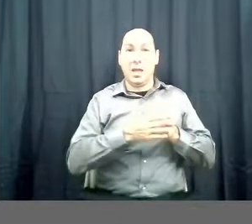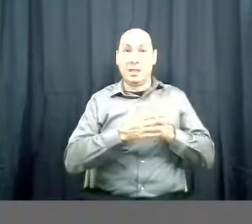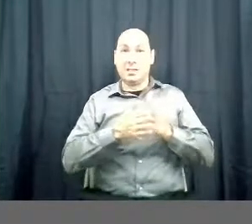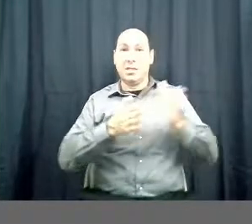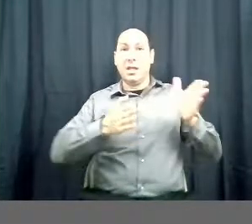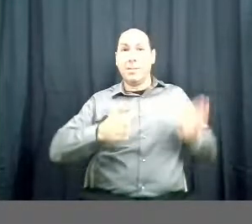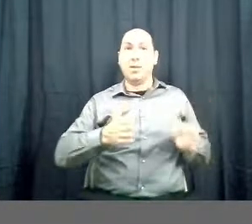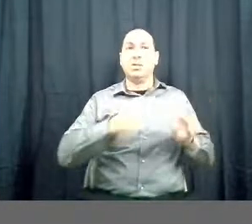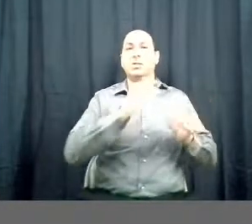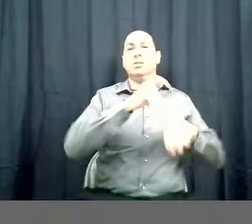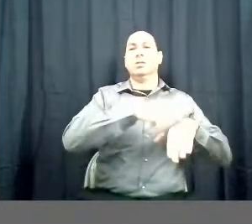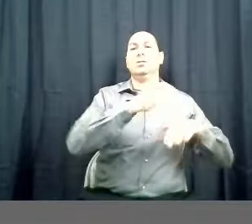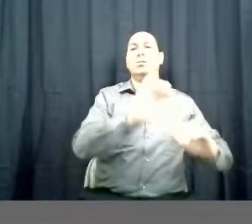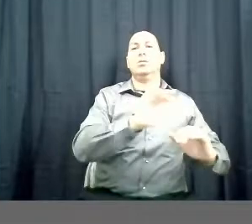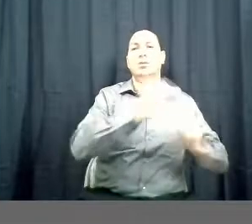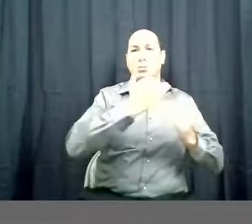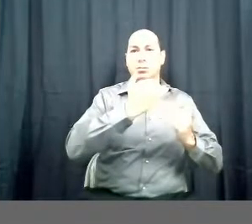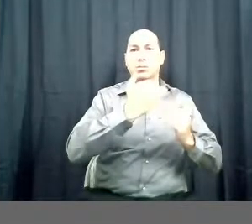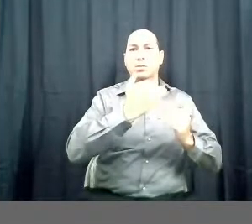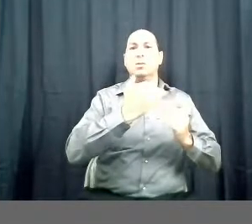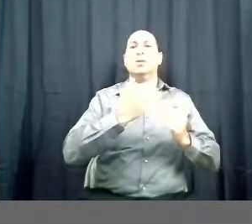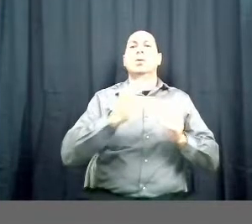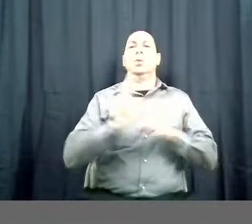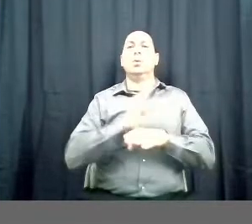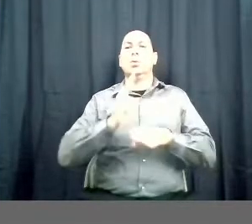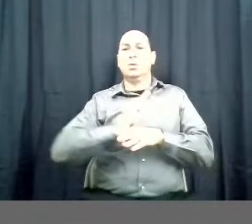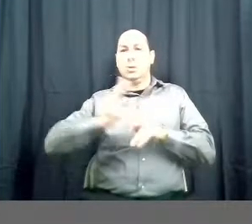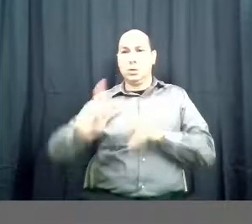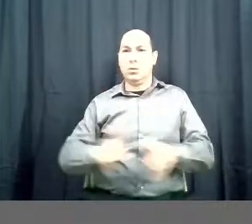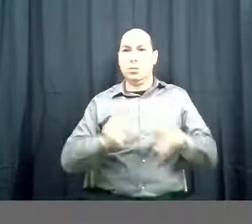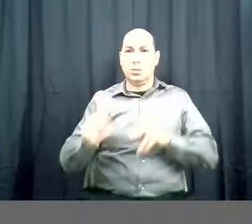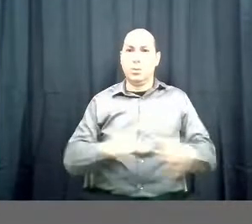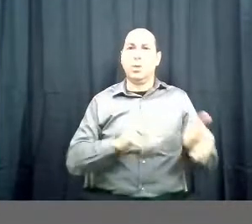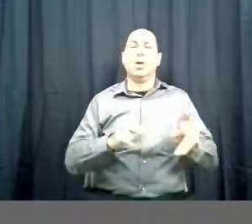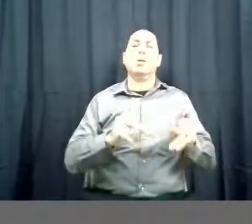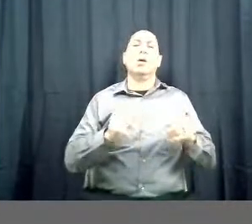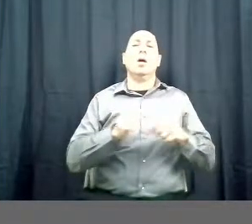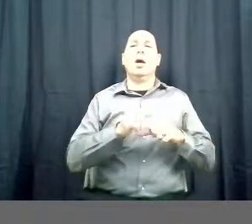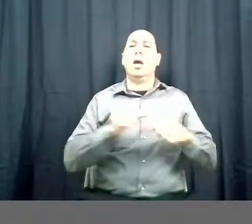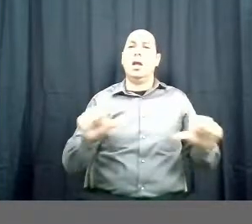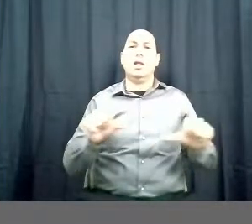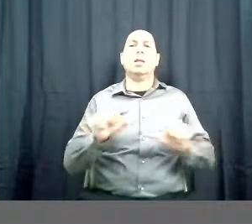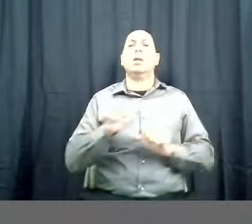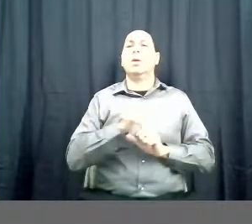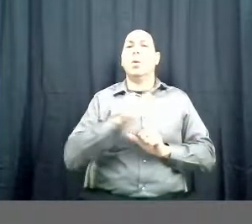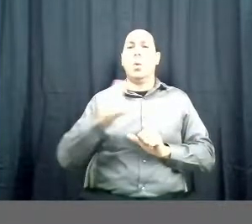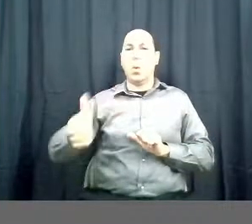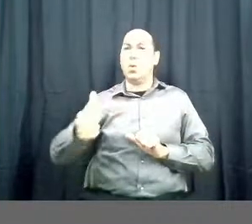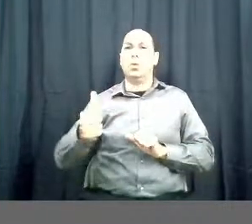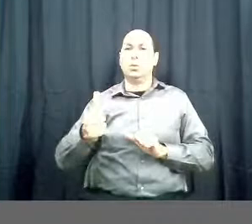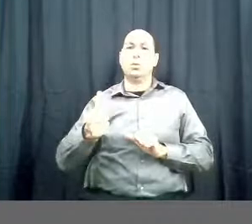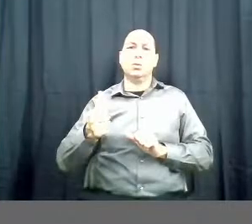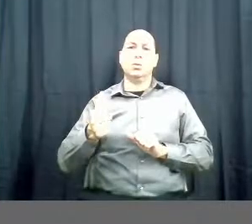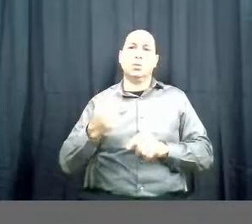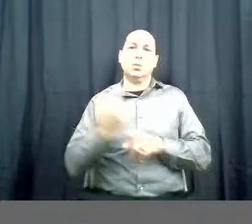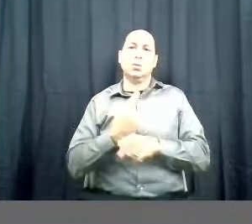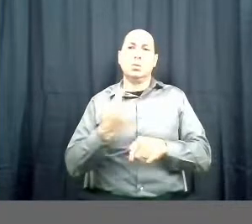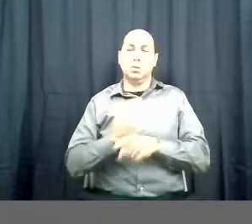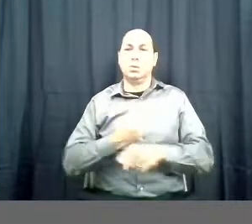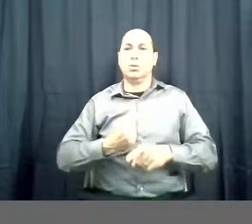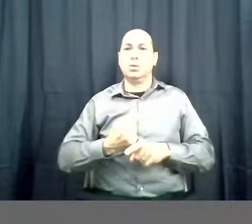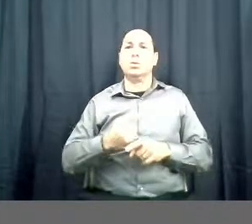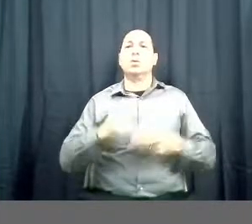a time-bound state plan amendment, waiver, or other appropriate mechanism. Second, a detailed